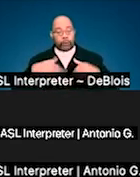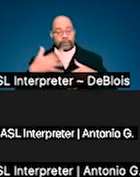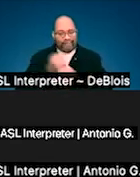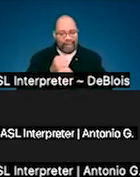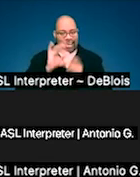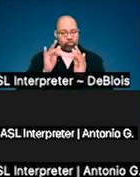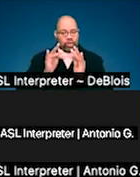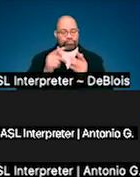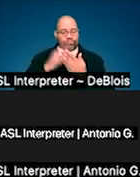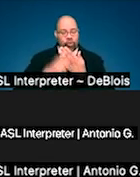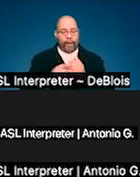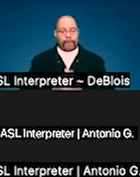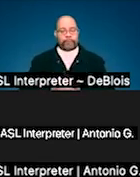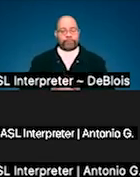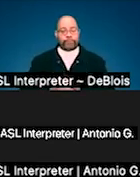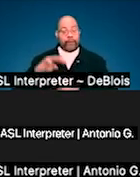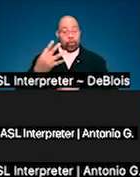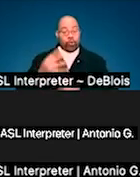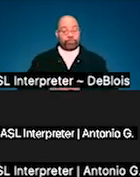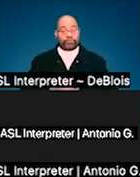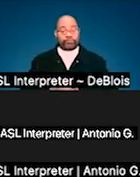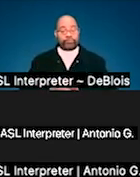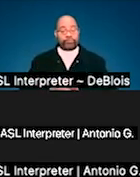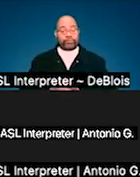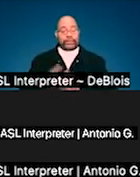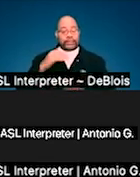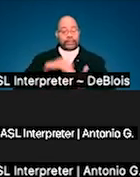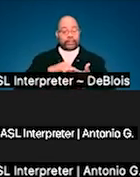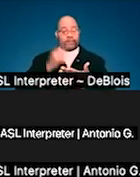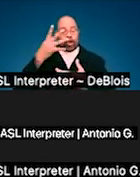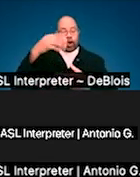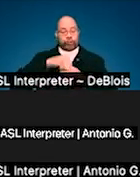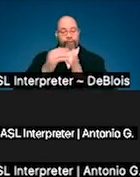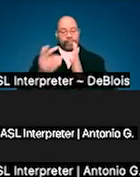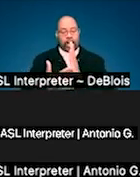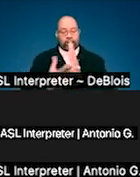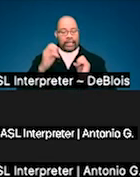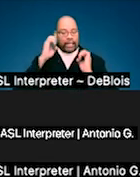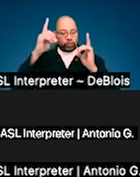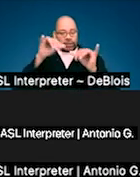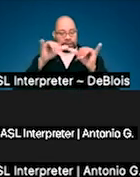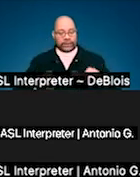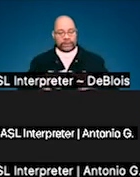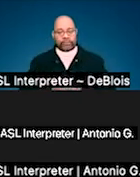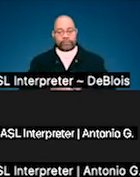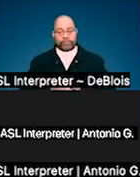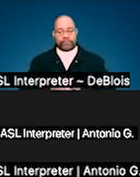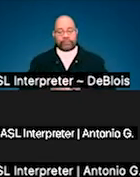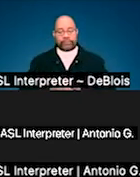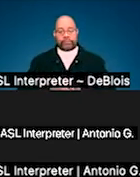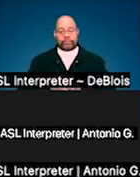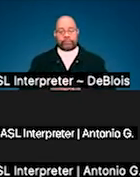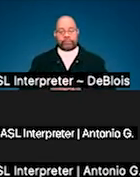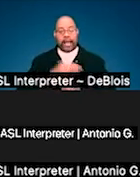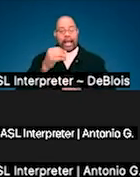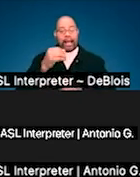Internet Initiative, 4, the Center on Inclusive Technology and Education Systems,